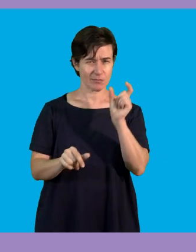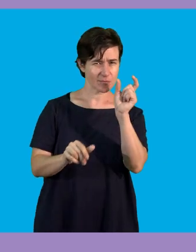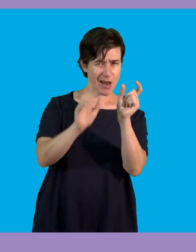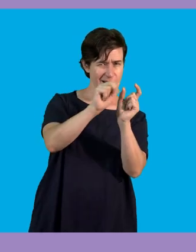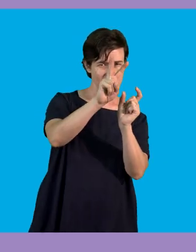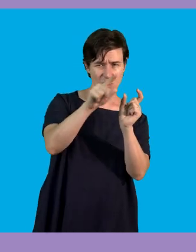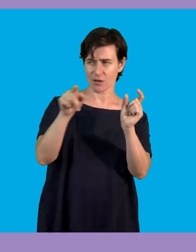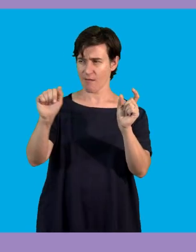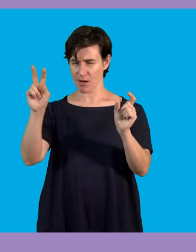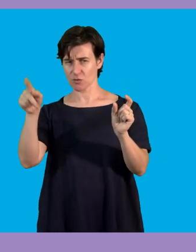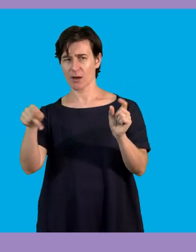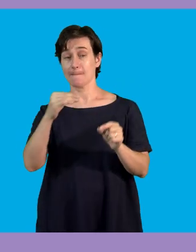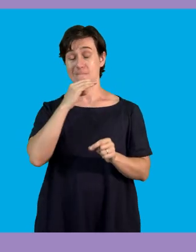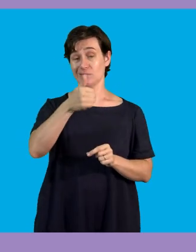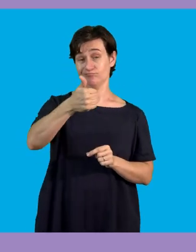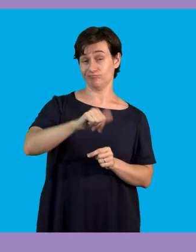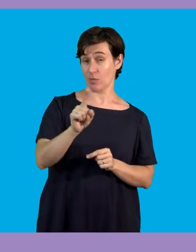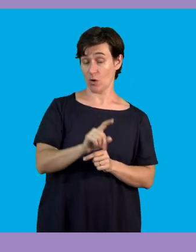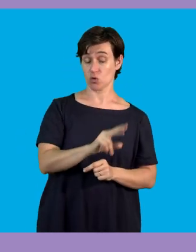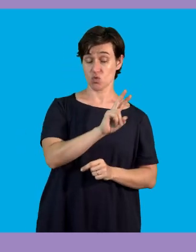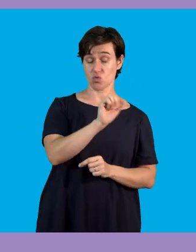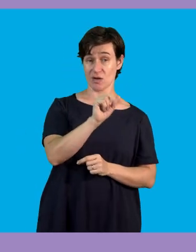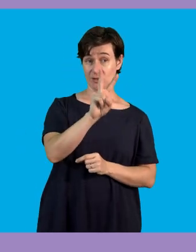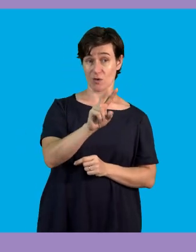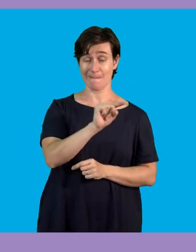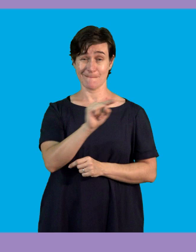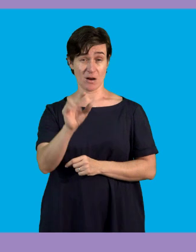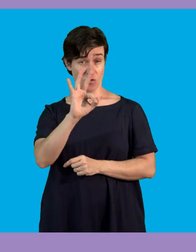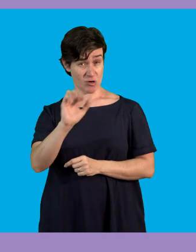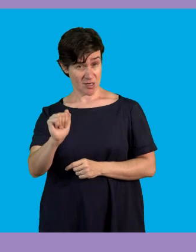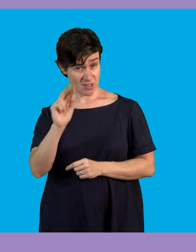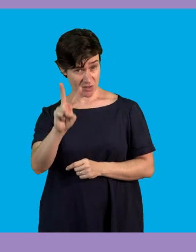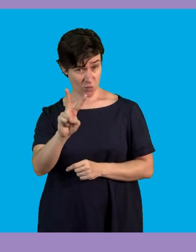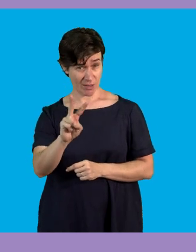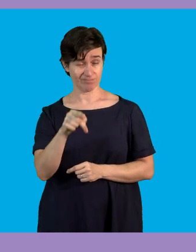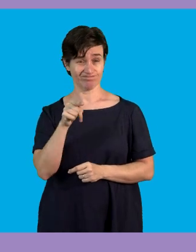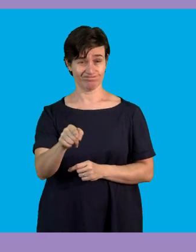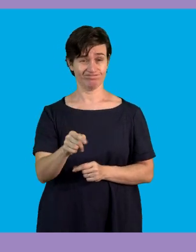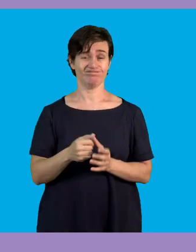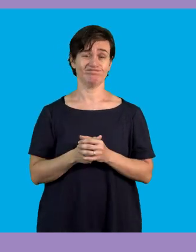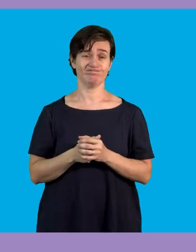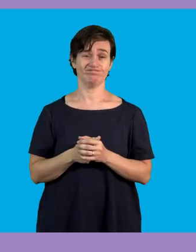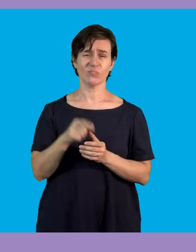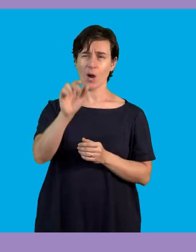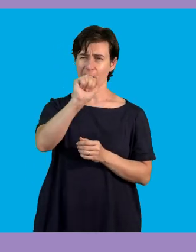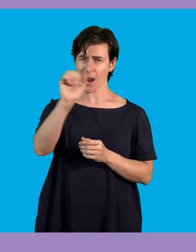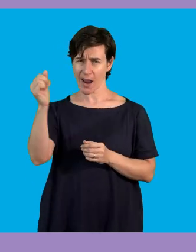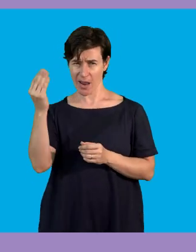a squared there. So it would be 2a squared minus 3a squared. Then the